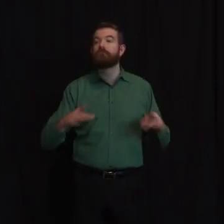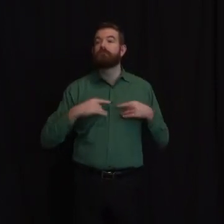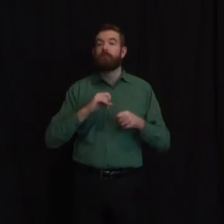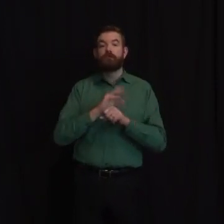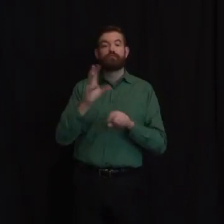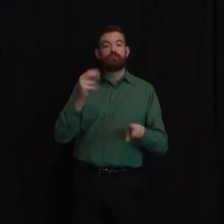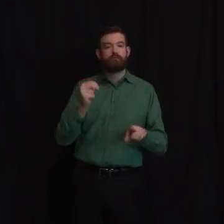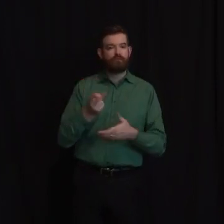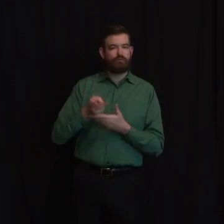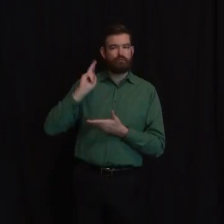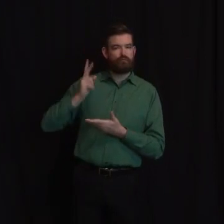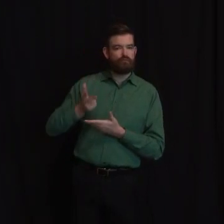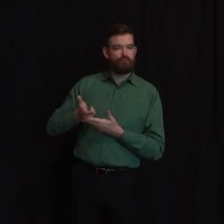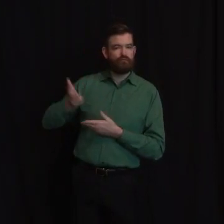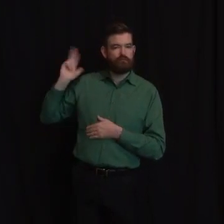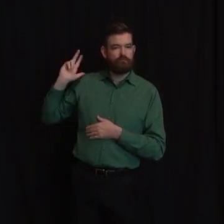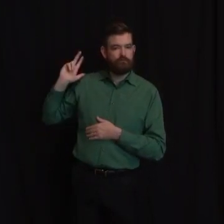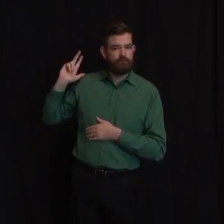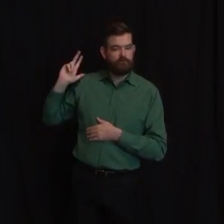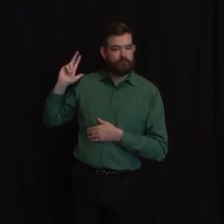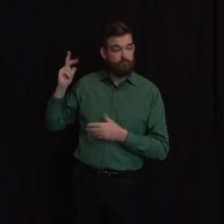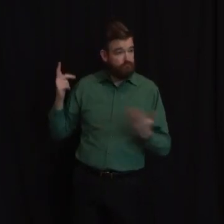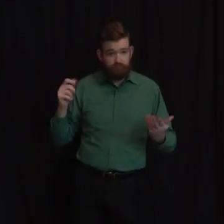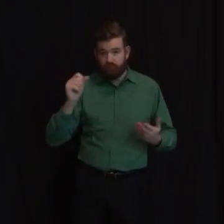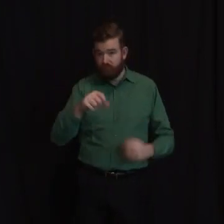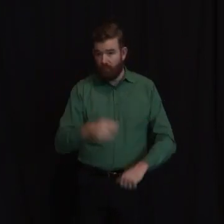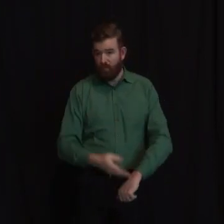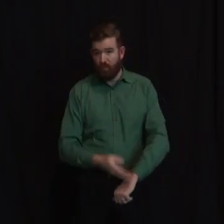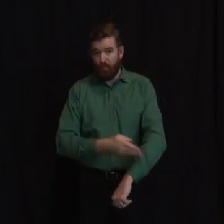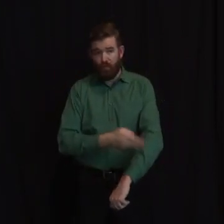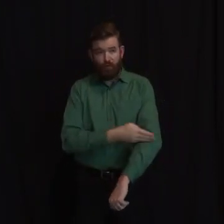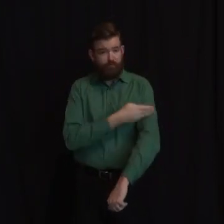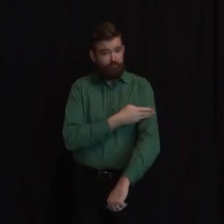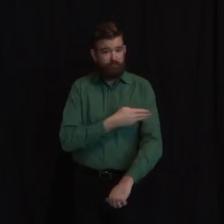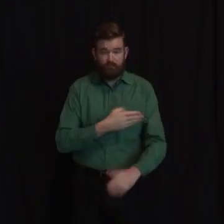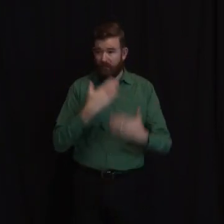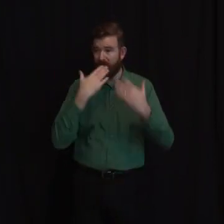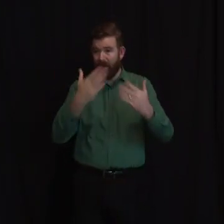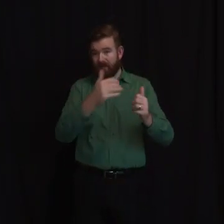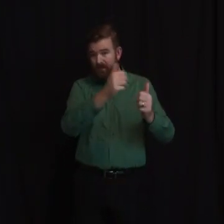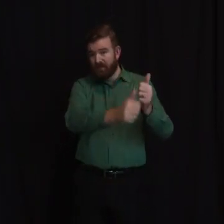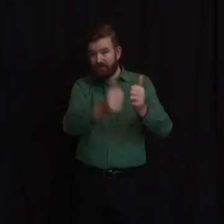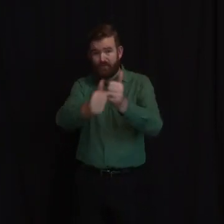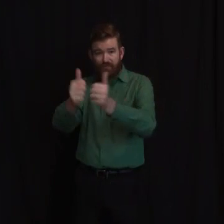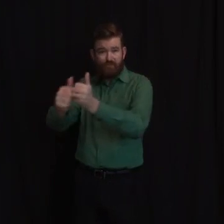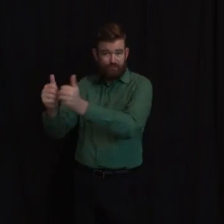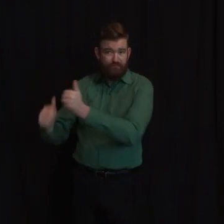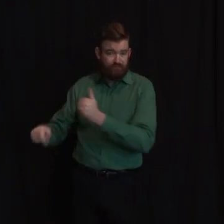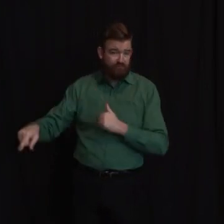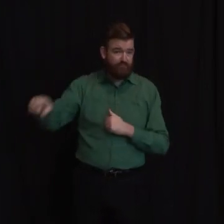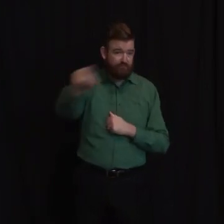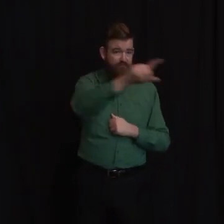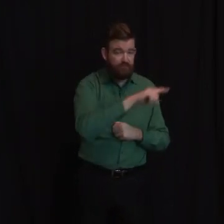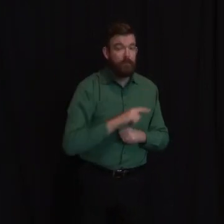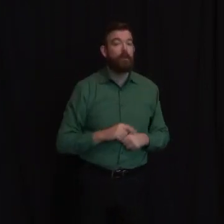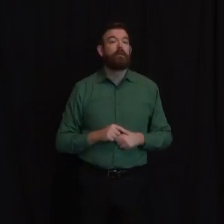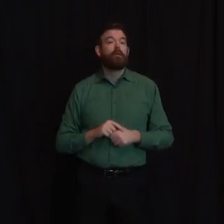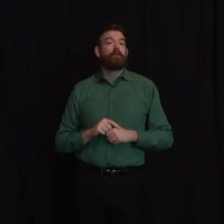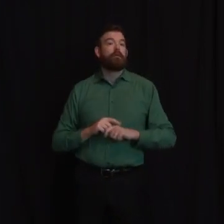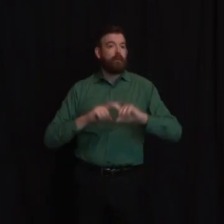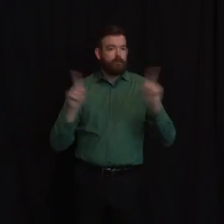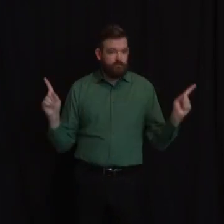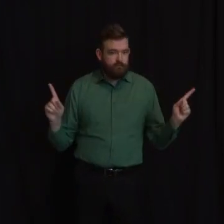progress is undeniable, and that is thanks to each and every one of you. But there is a grave